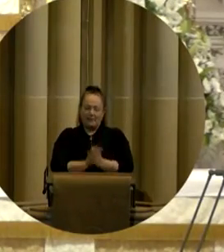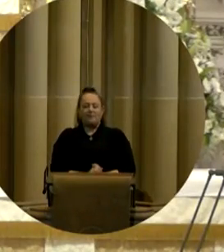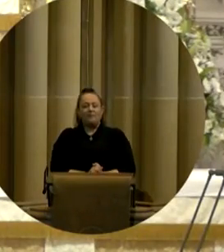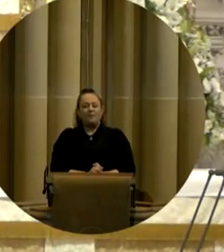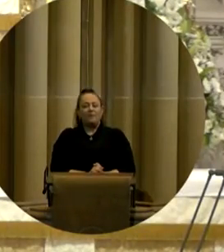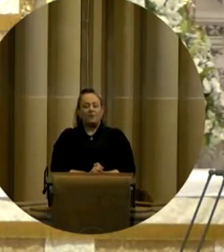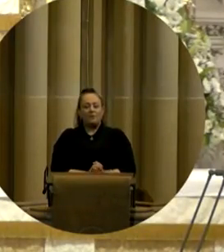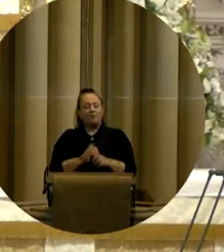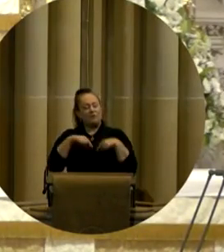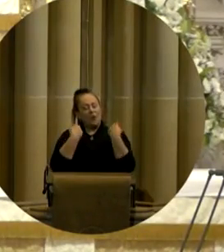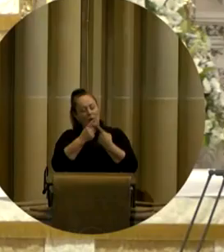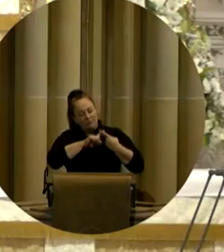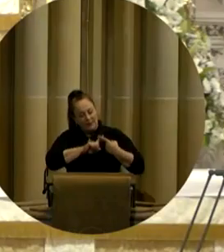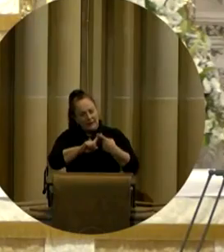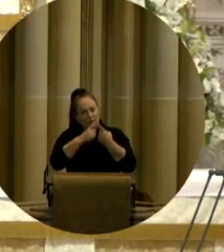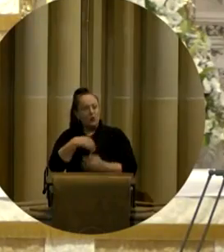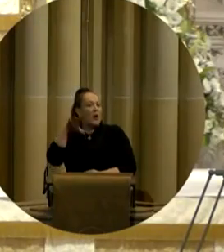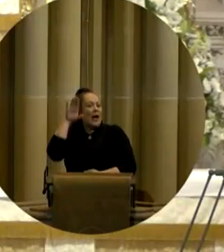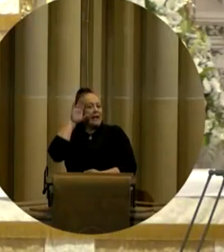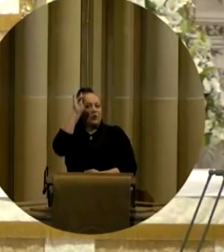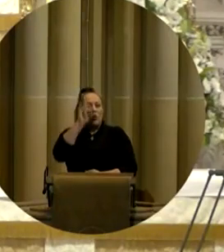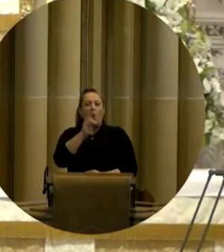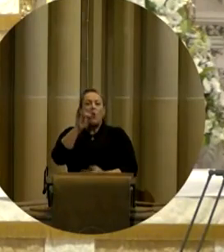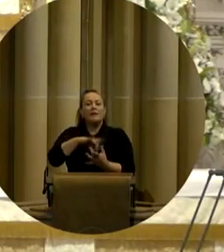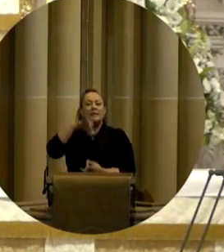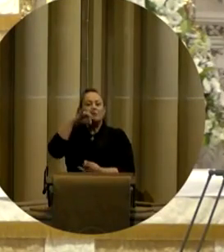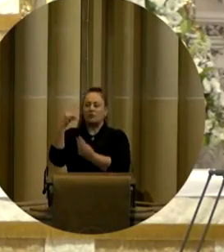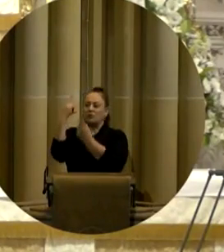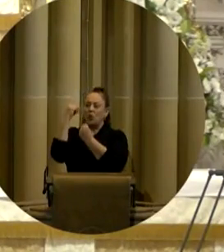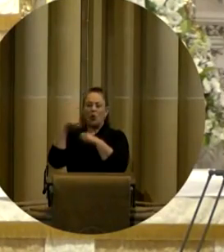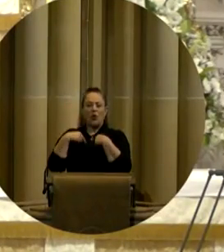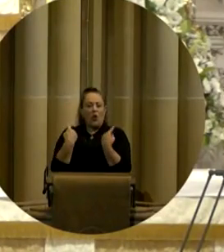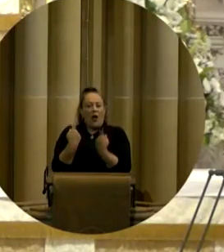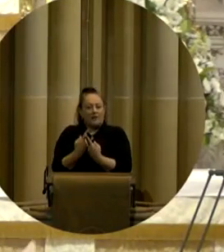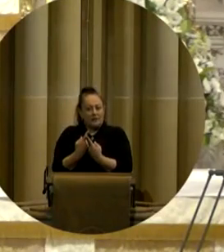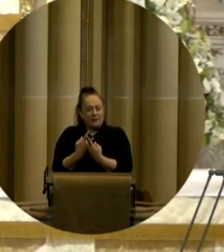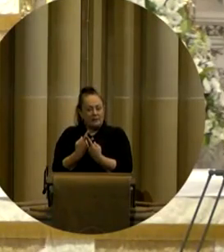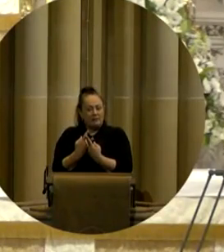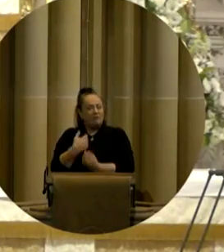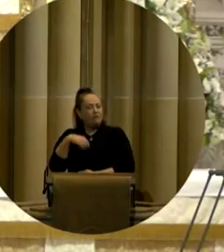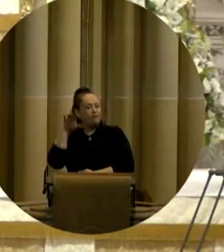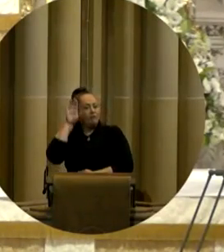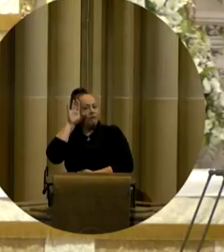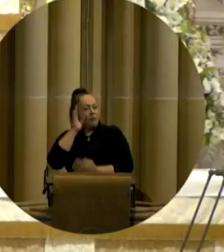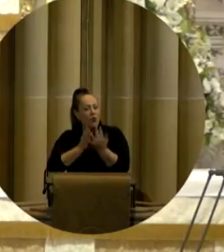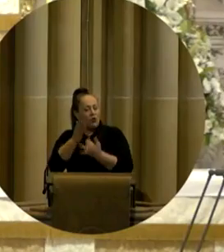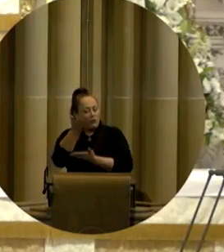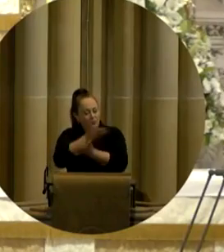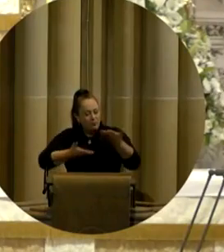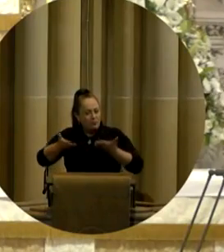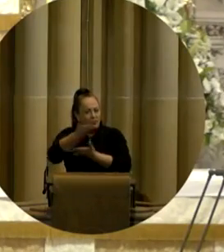We continue to listen to the Holy Spirit speaking to us in our listening and